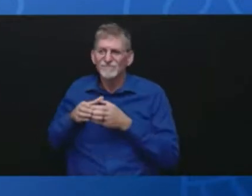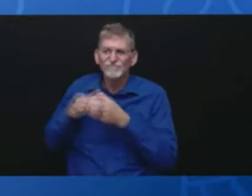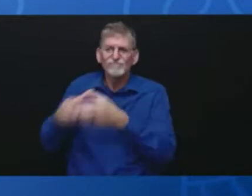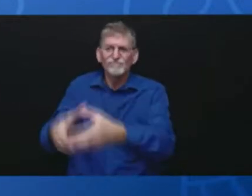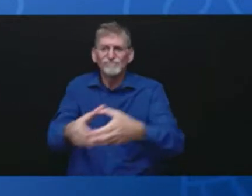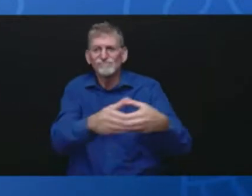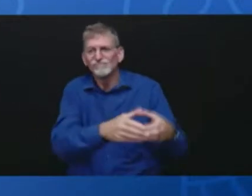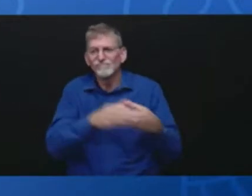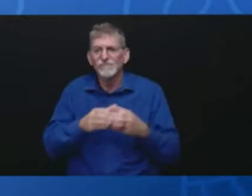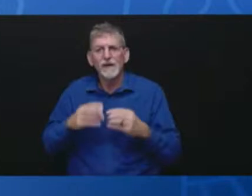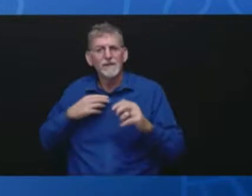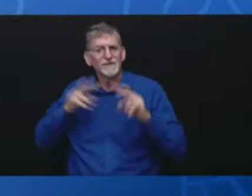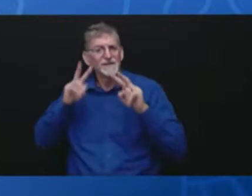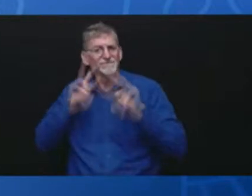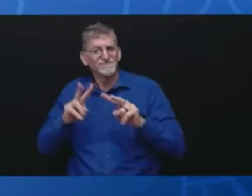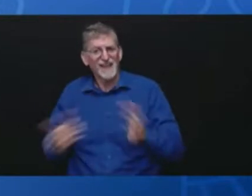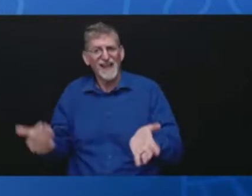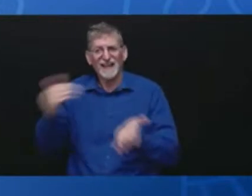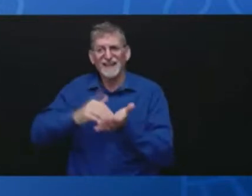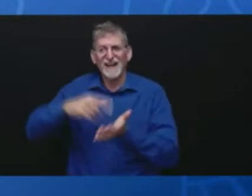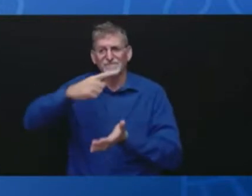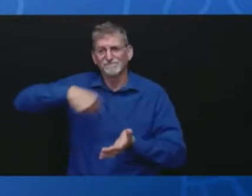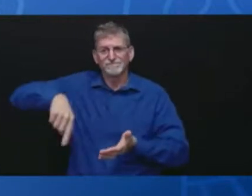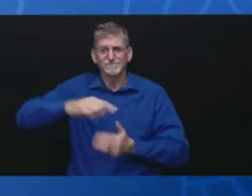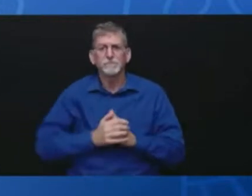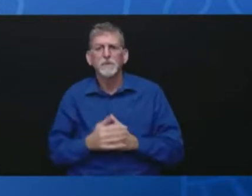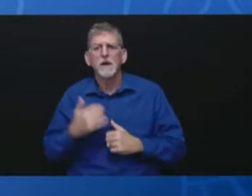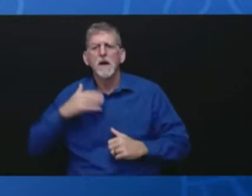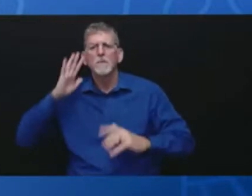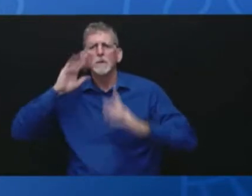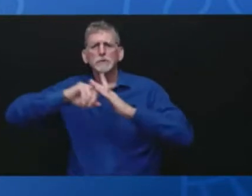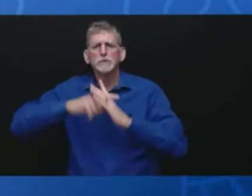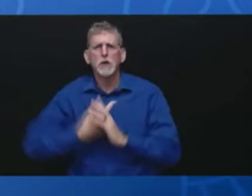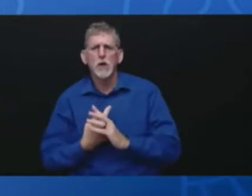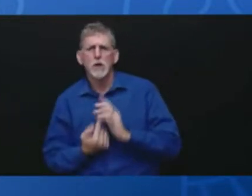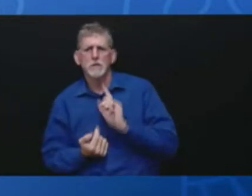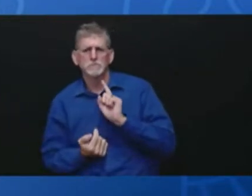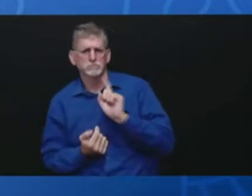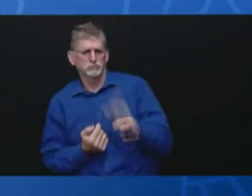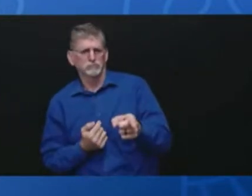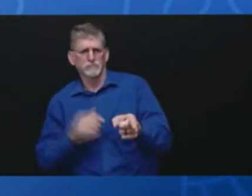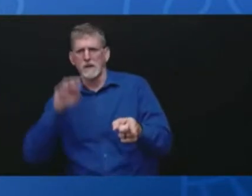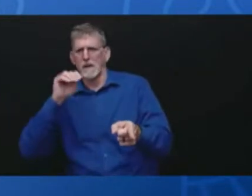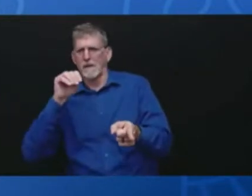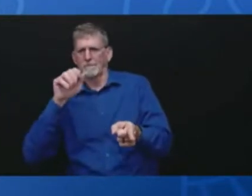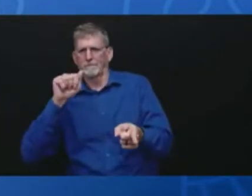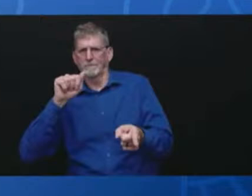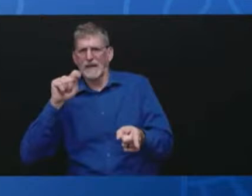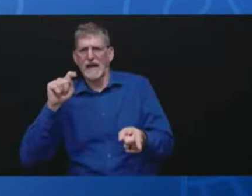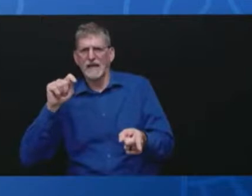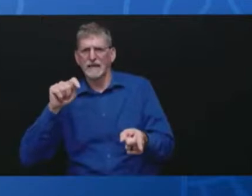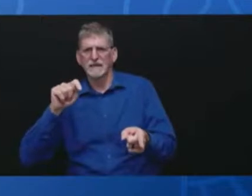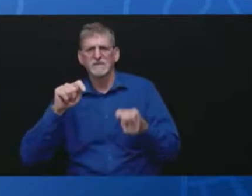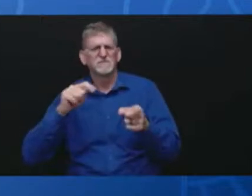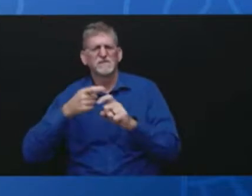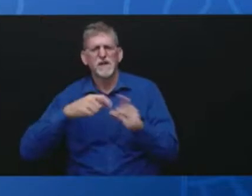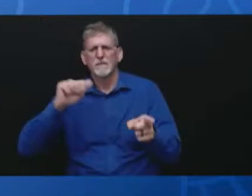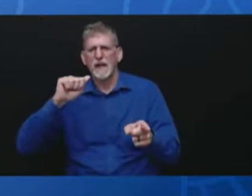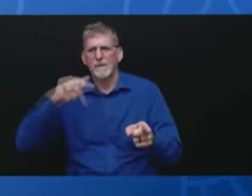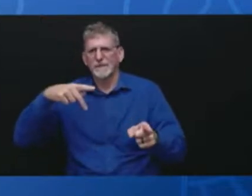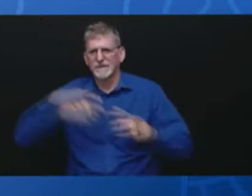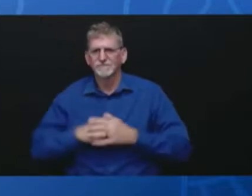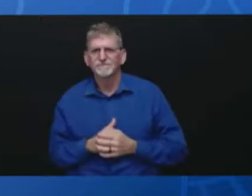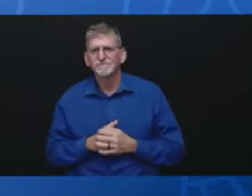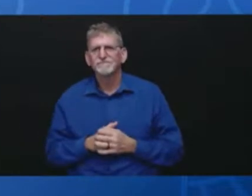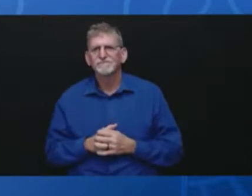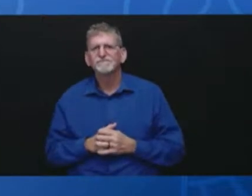start, dare I say, with Matt Lee. Okay. With the Associated Press. Thank you very much, Tammy, and thanks for the trip announcement.